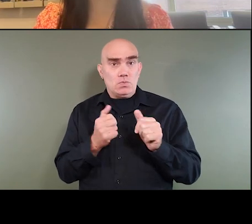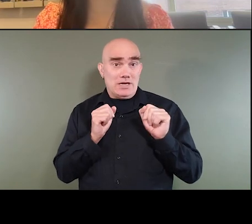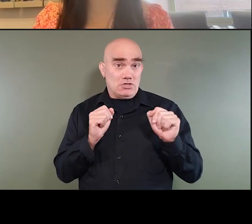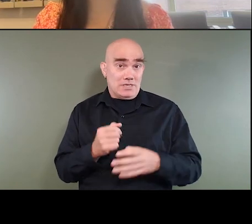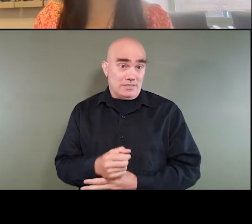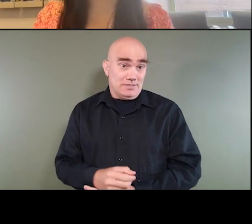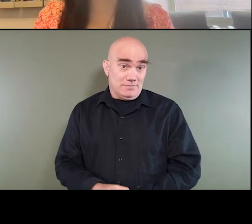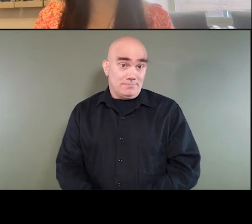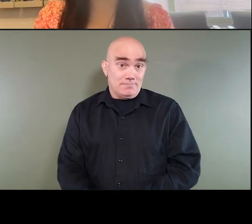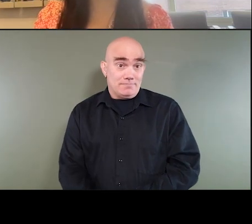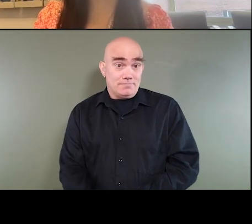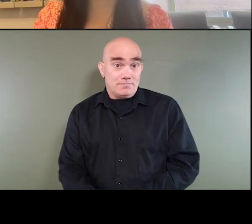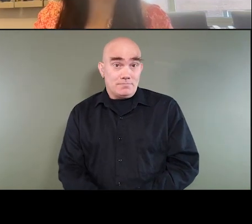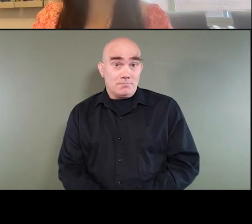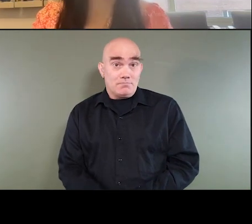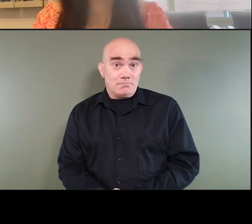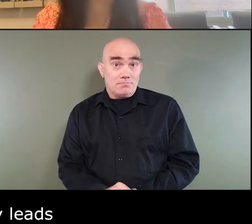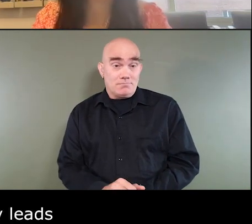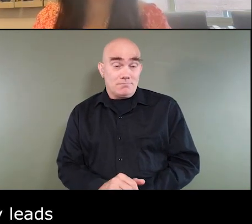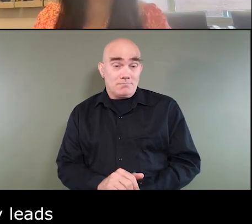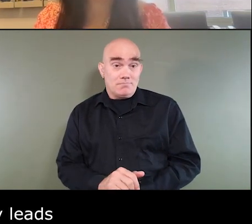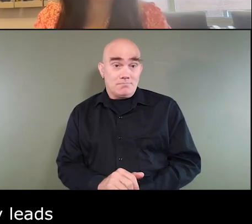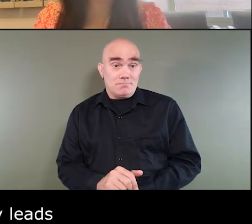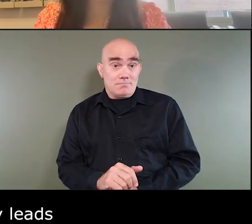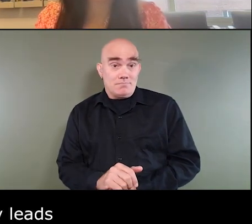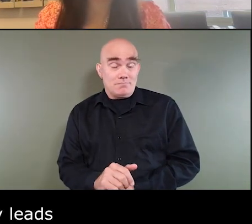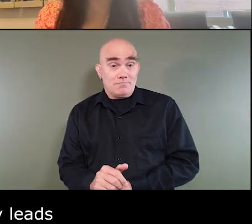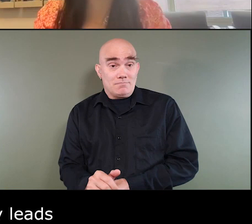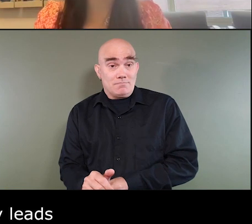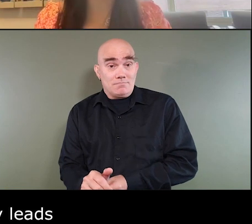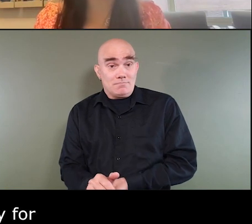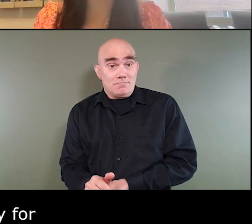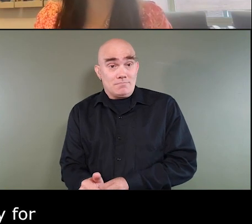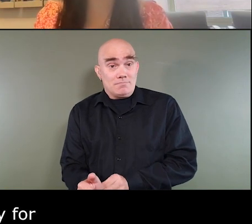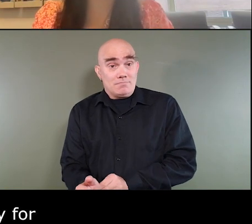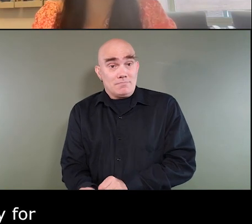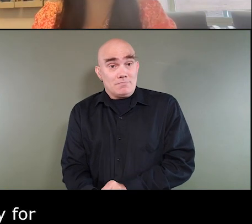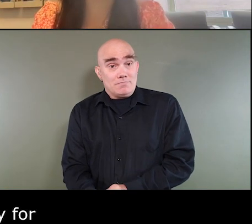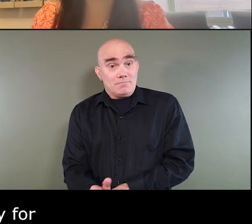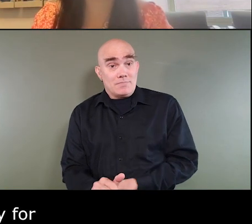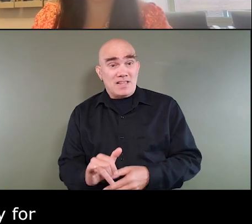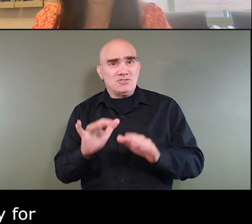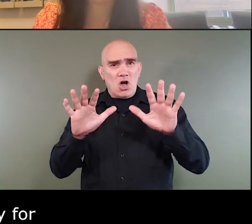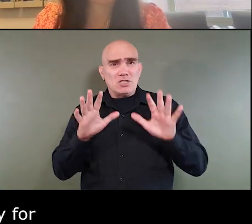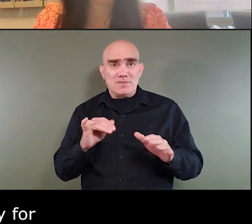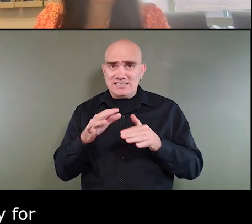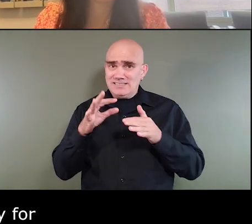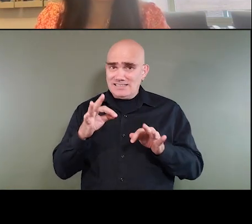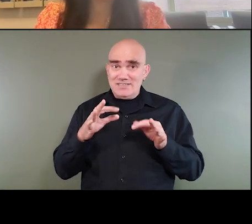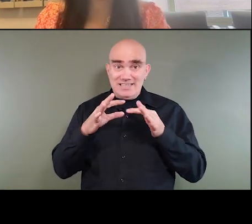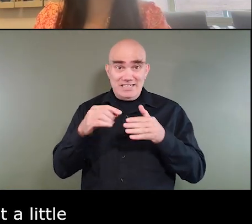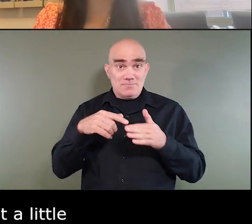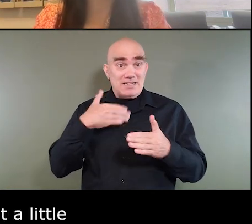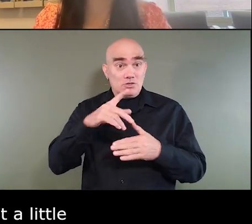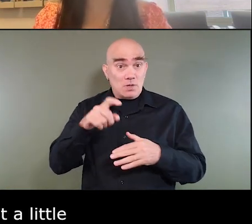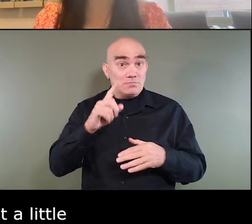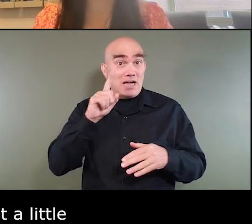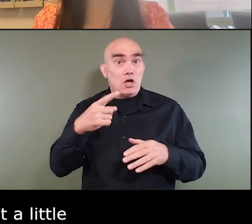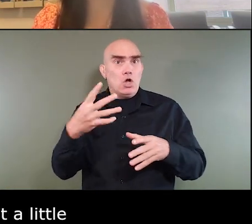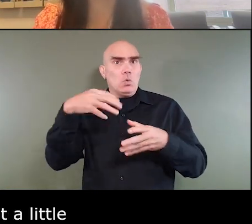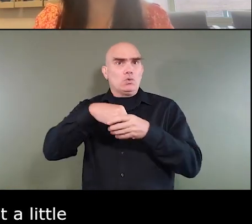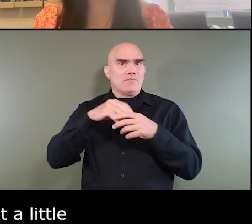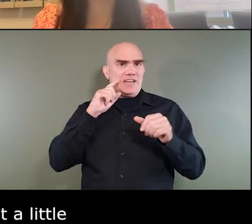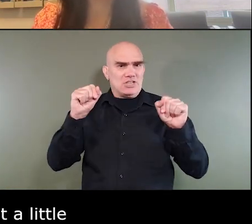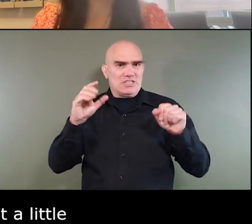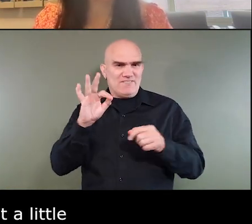pursuing exercise. That's awesome. And this definitely leads to my next question about inclusivity for exercise and fitness. So you talked